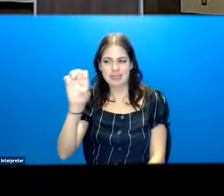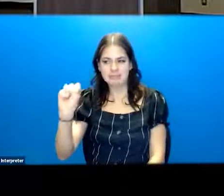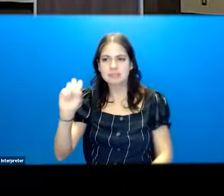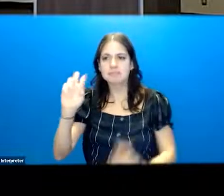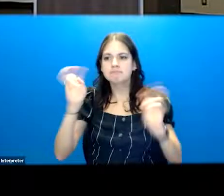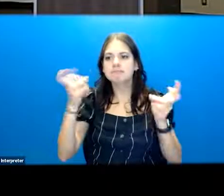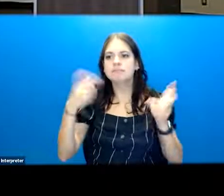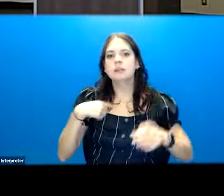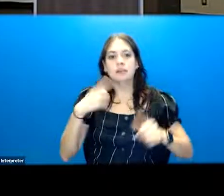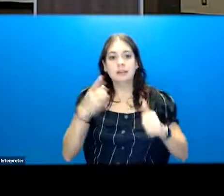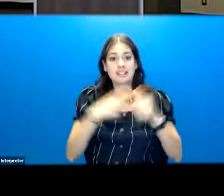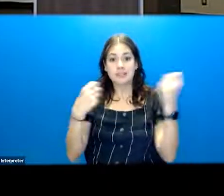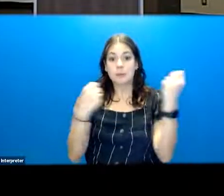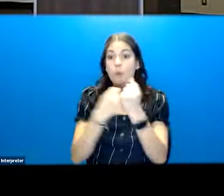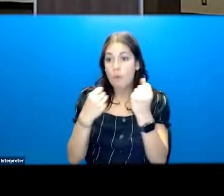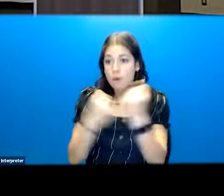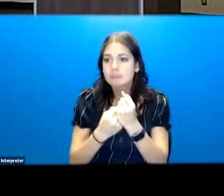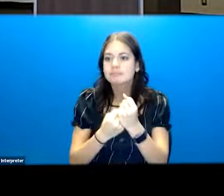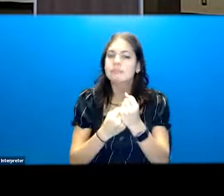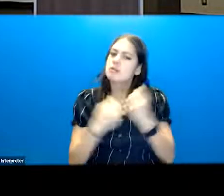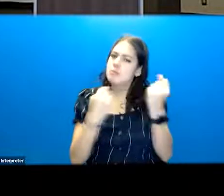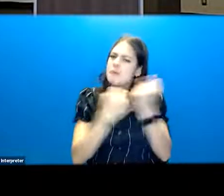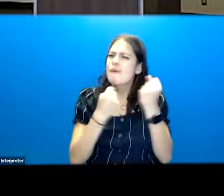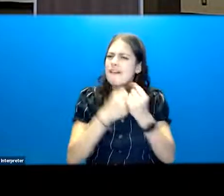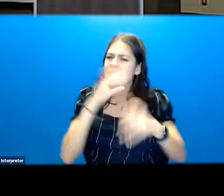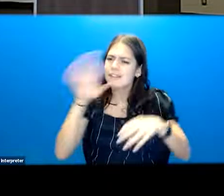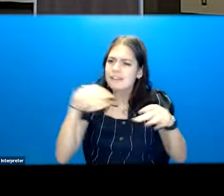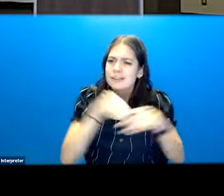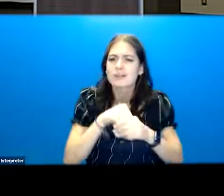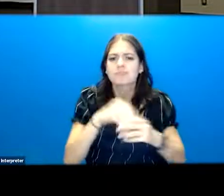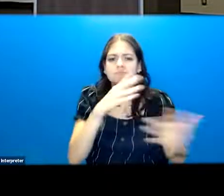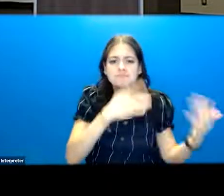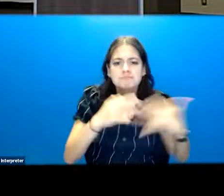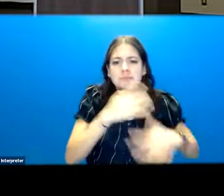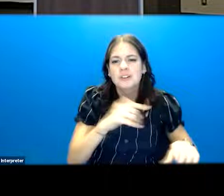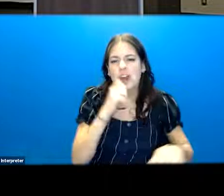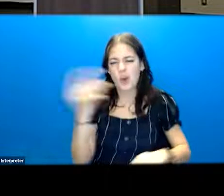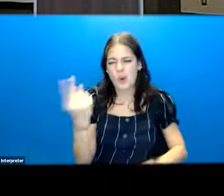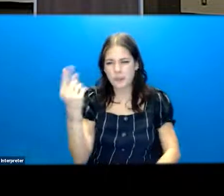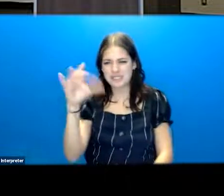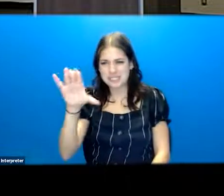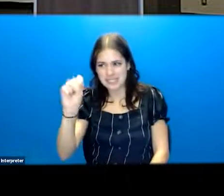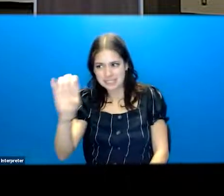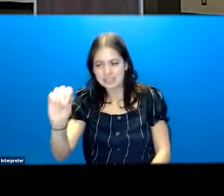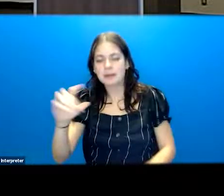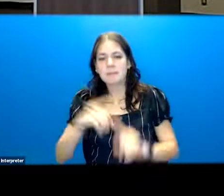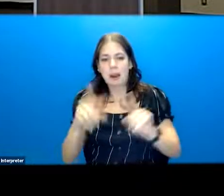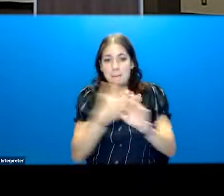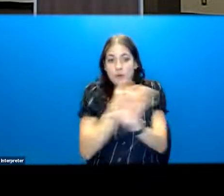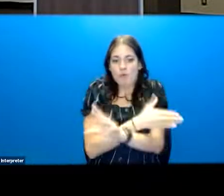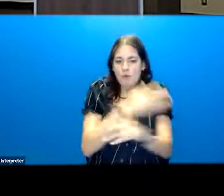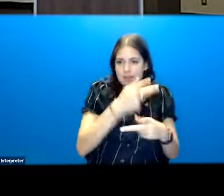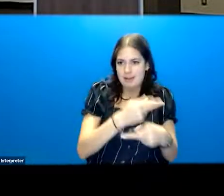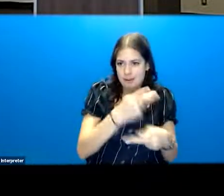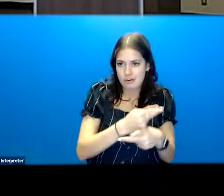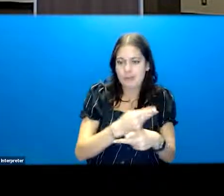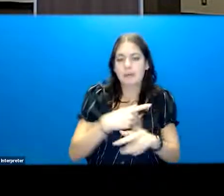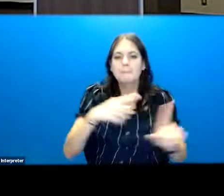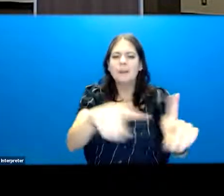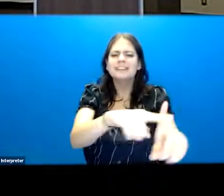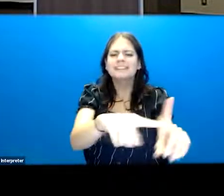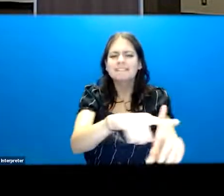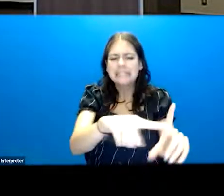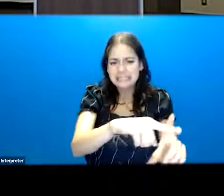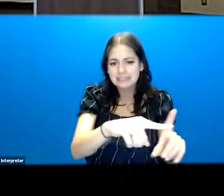of support, supportive interactions, not just in CSC, but also thinking about prior to care as well.